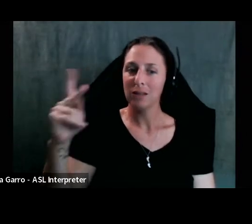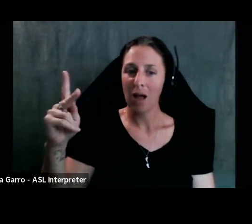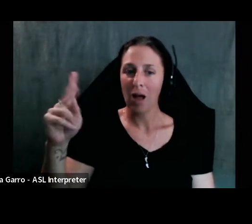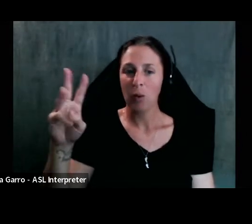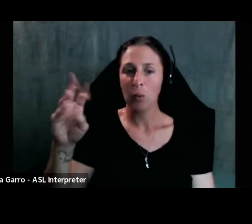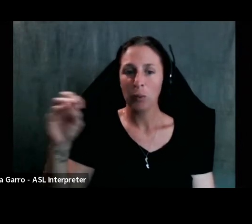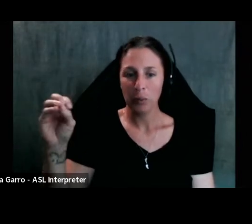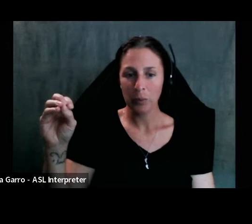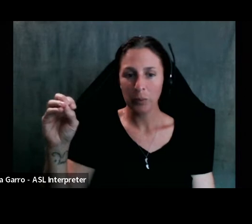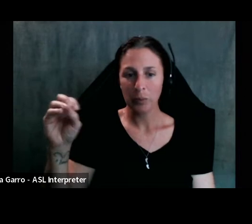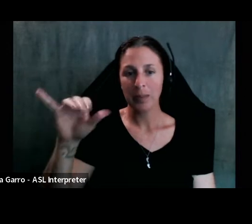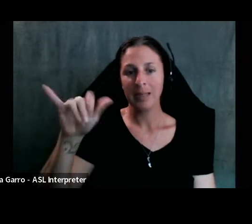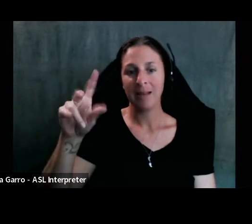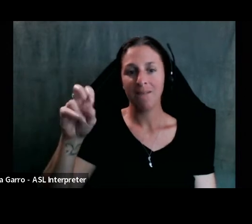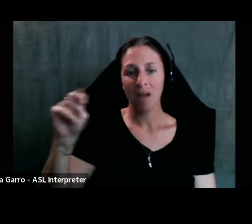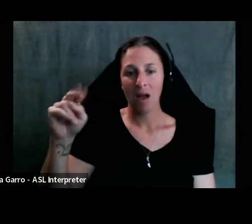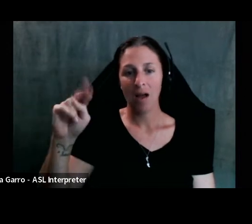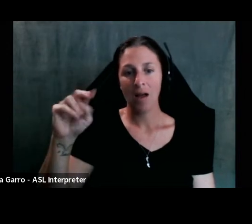Janice Fuentes.